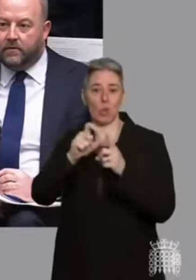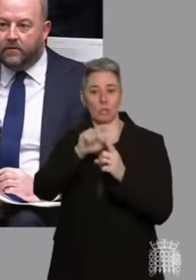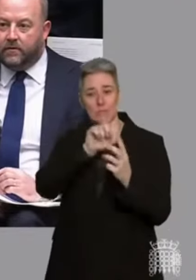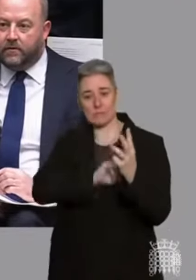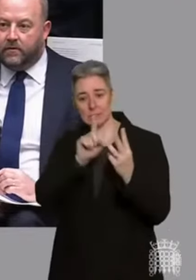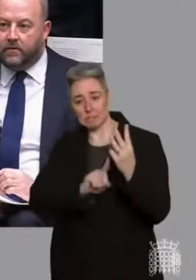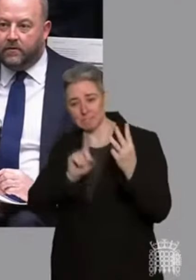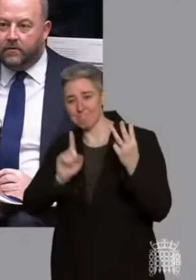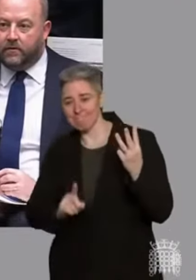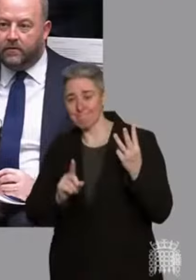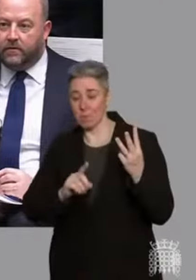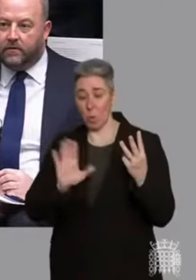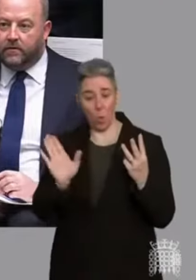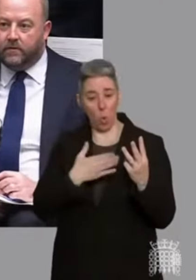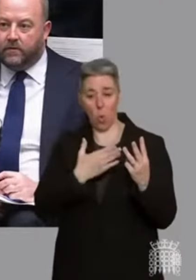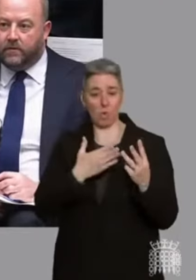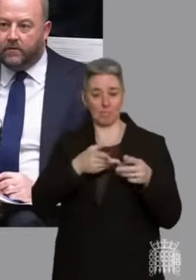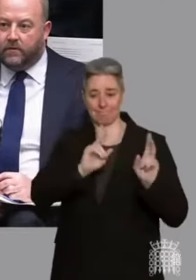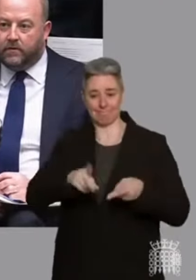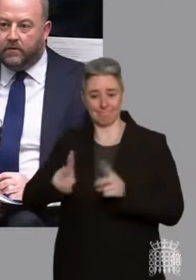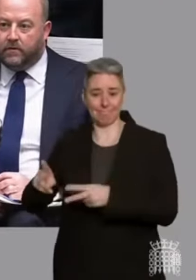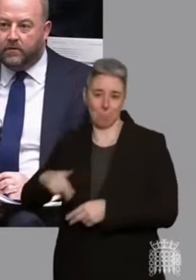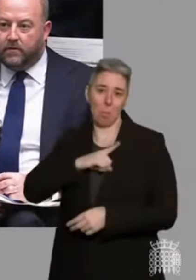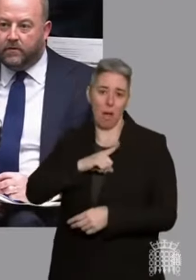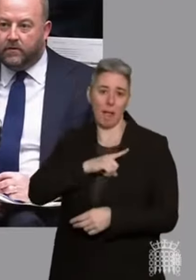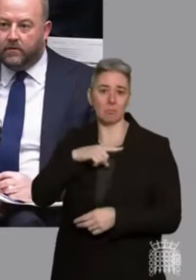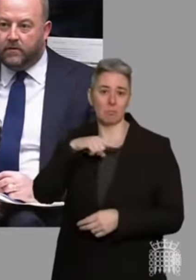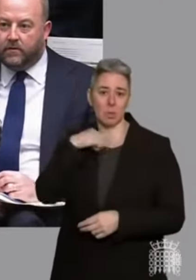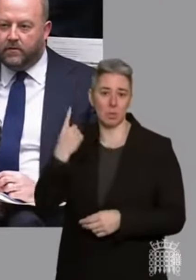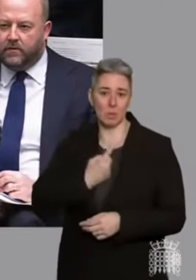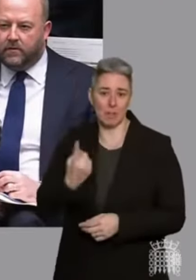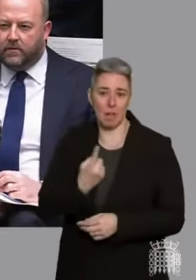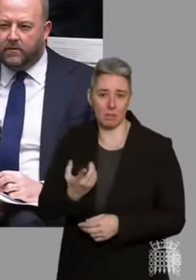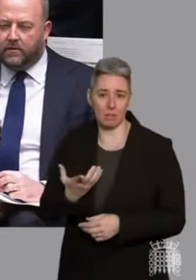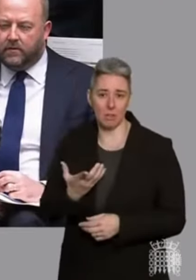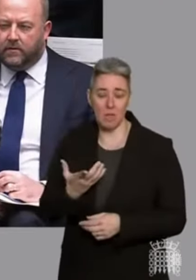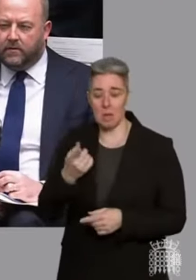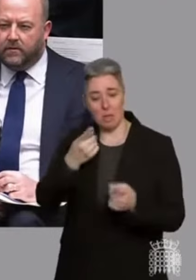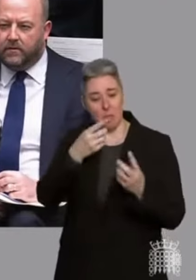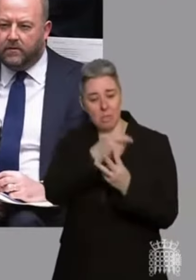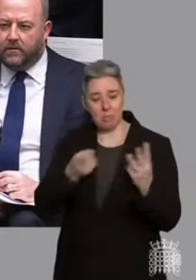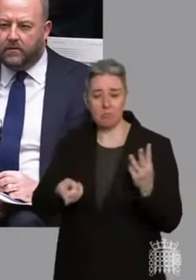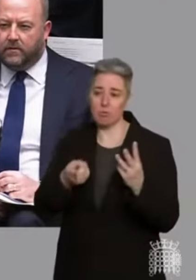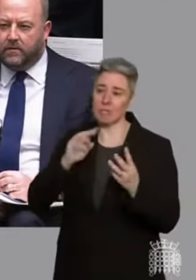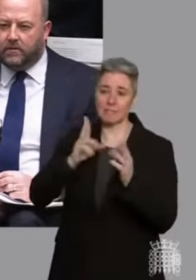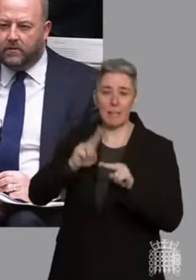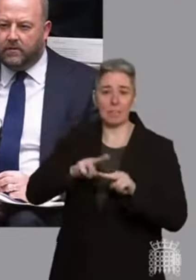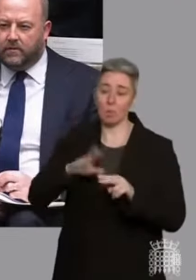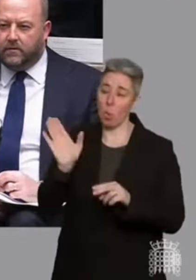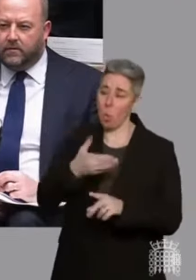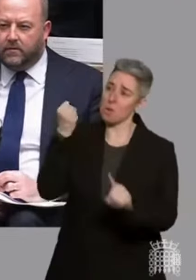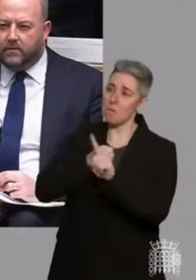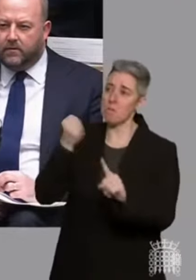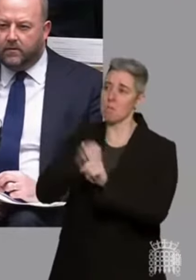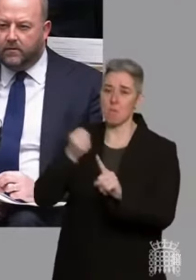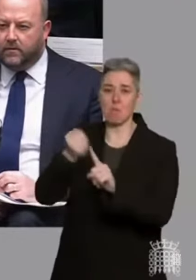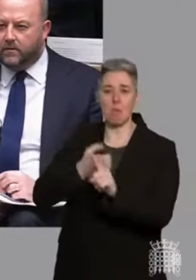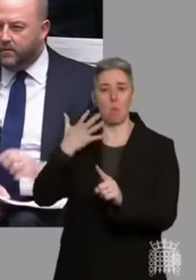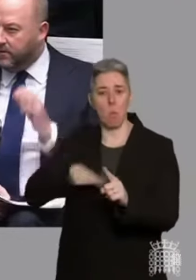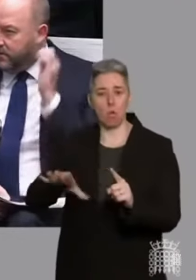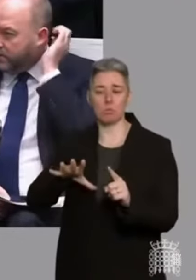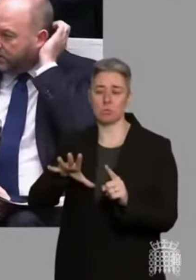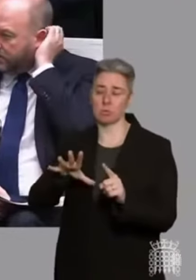to be included in the school curriculum in an age-appropriate way. We met with the previous Prime Minister in Downing Street, and suicide prevention